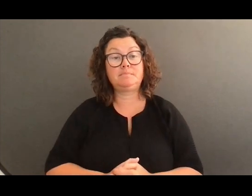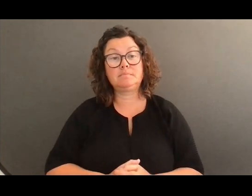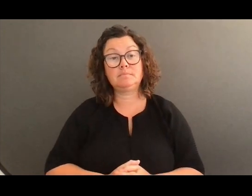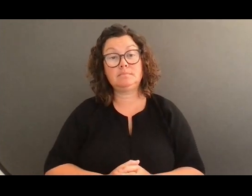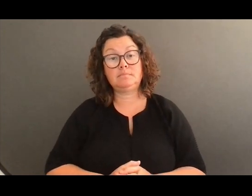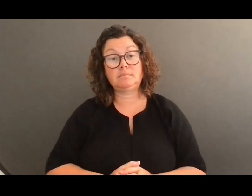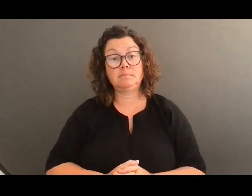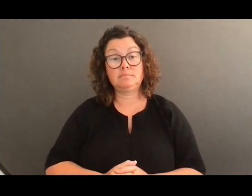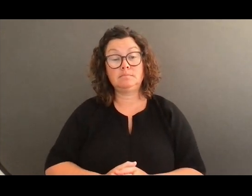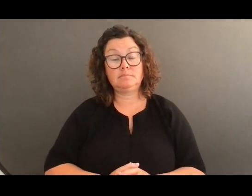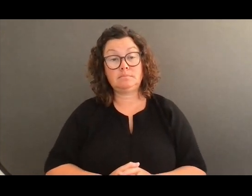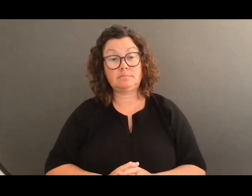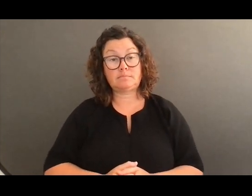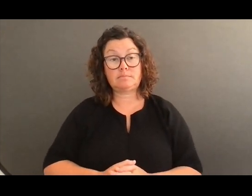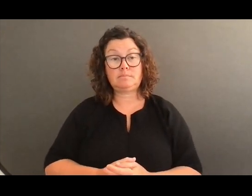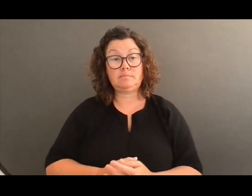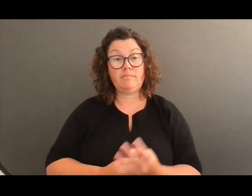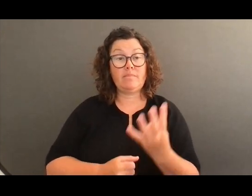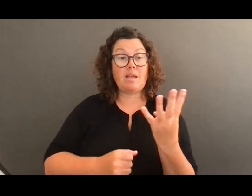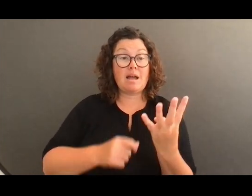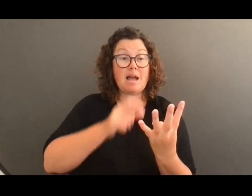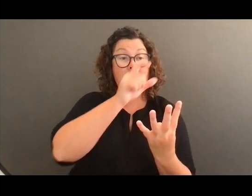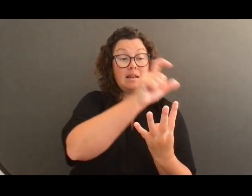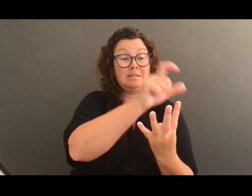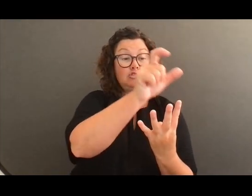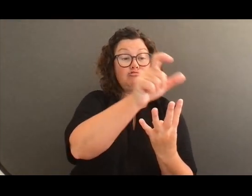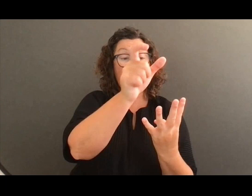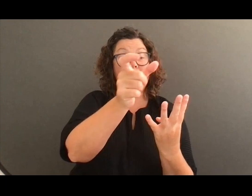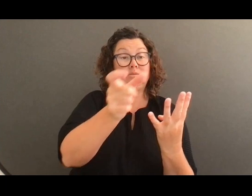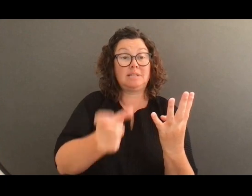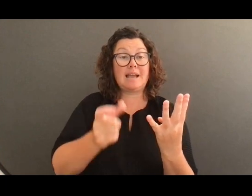And surrounding the strands are the 5 art subjects. At the